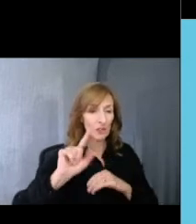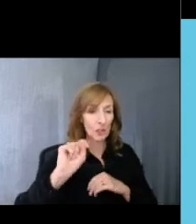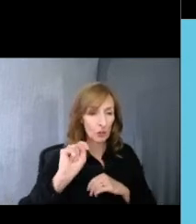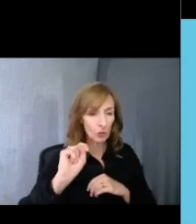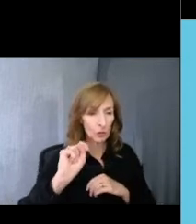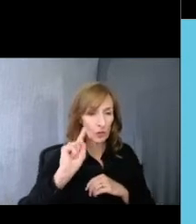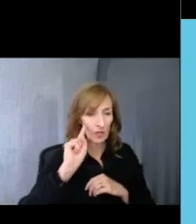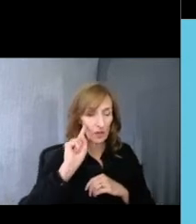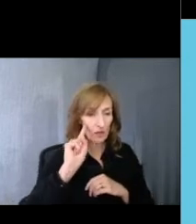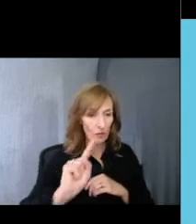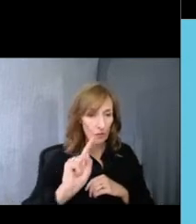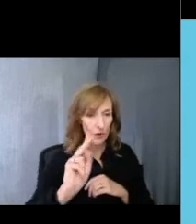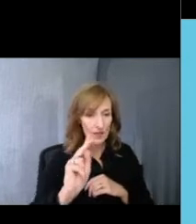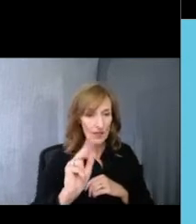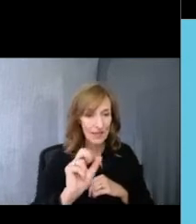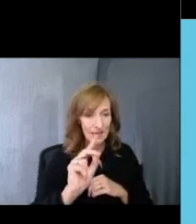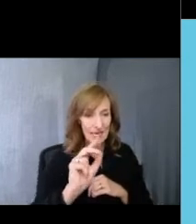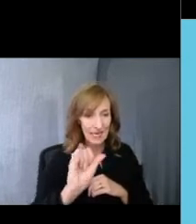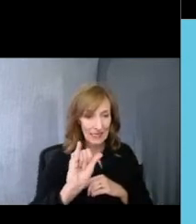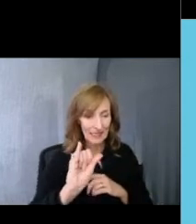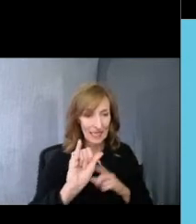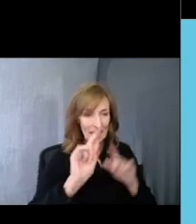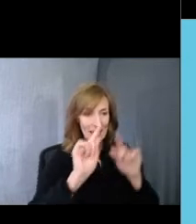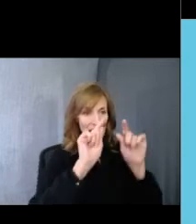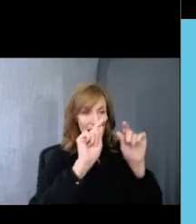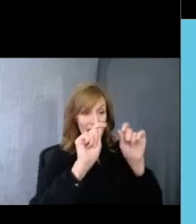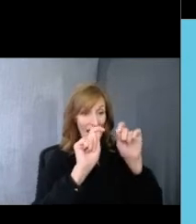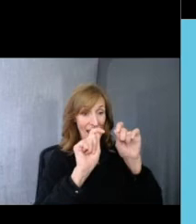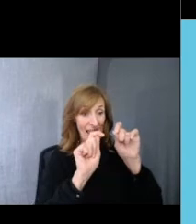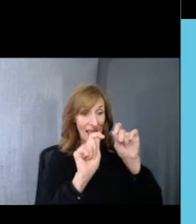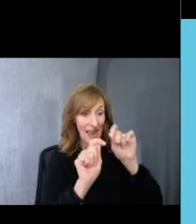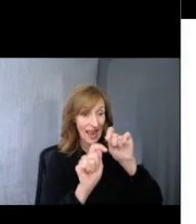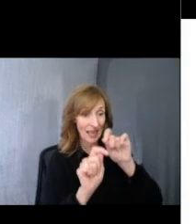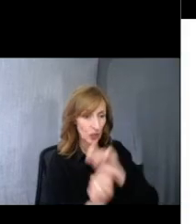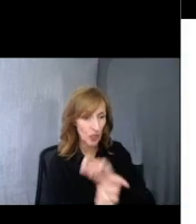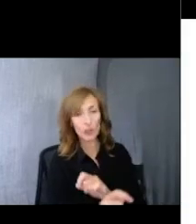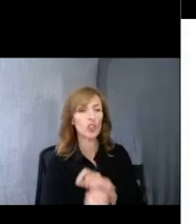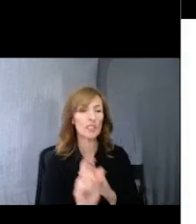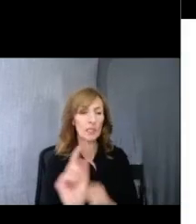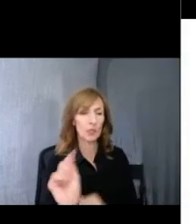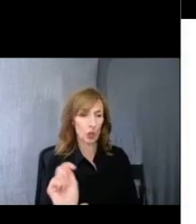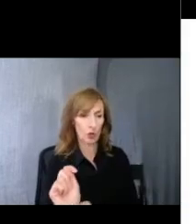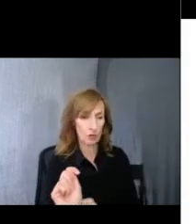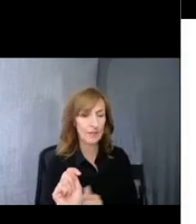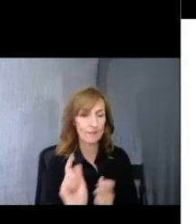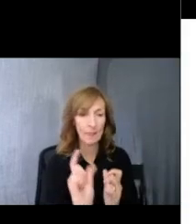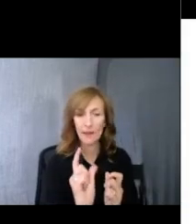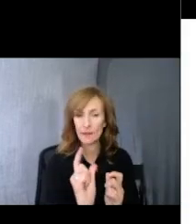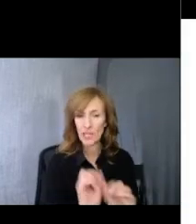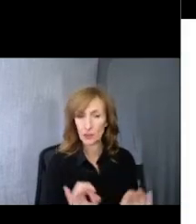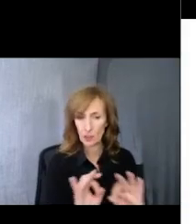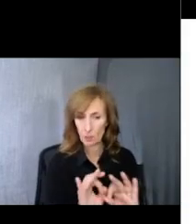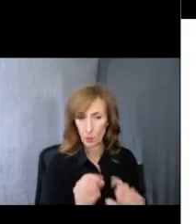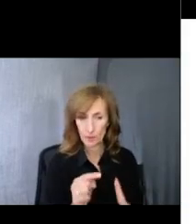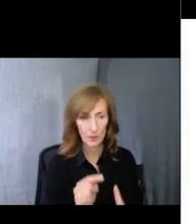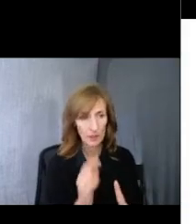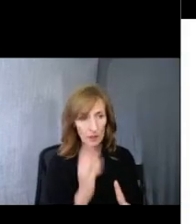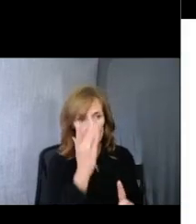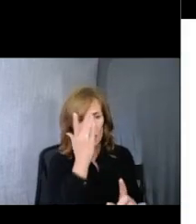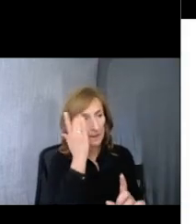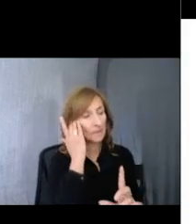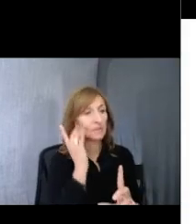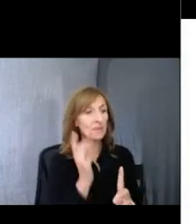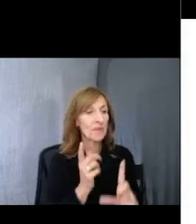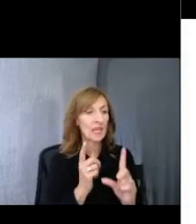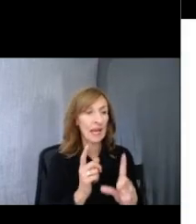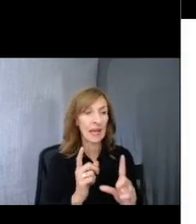this is where the modification of urine actually happens. Now I have, sorry, more nephron stuff, but this is actually